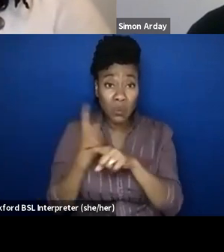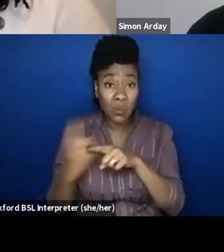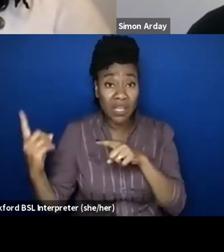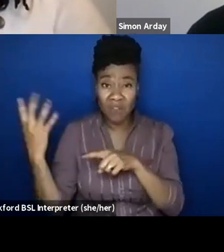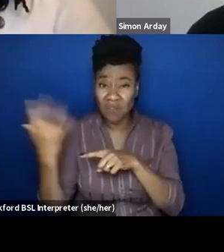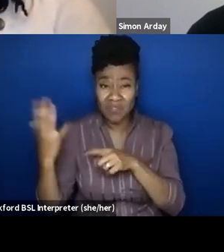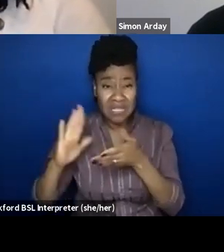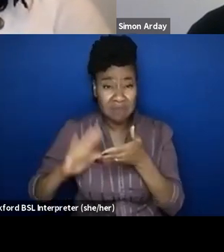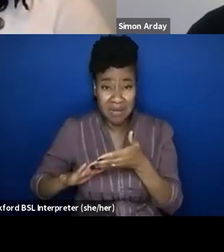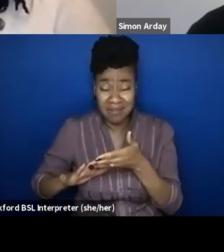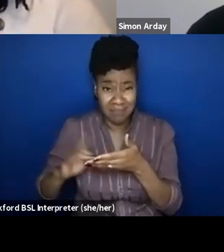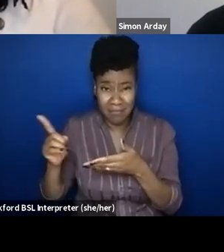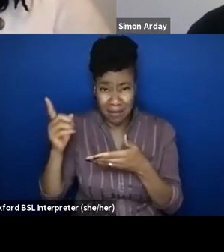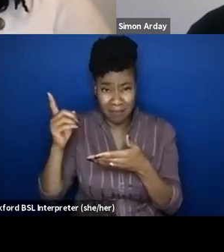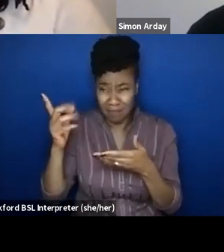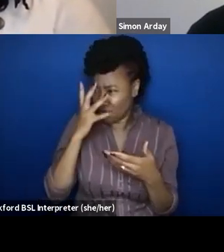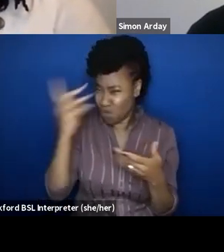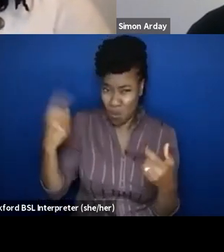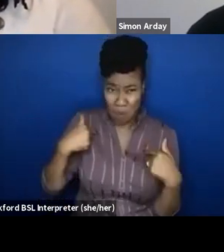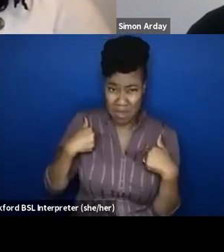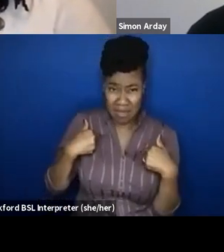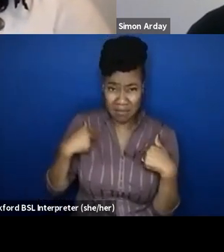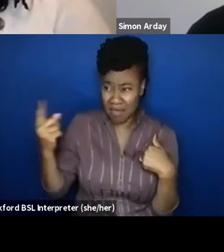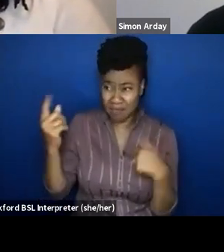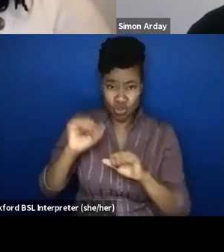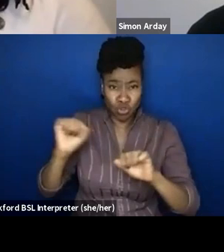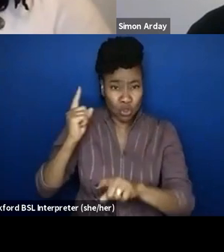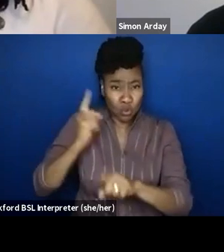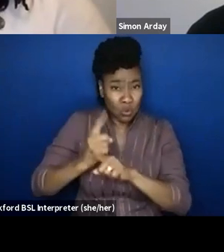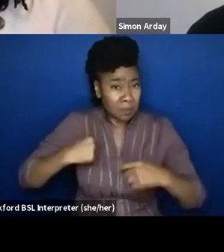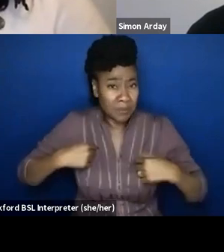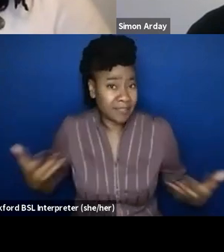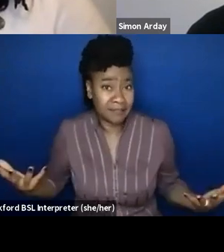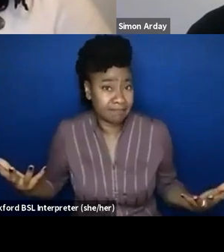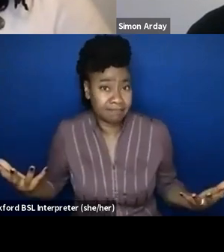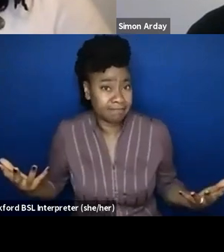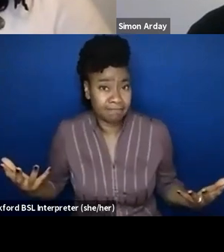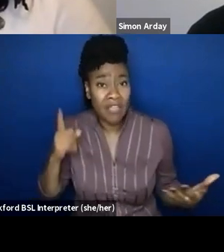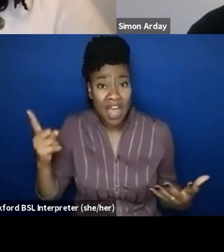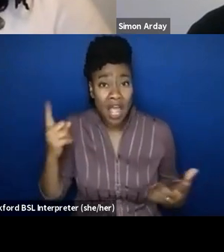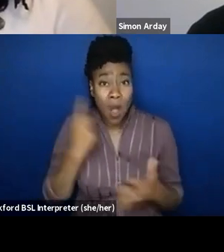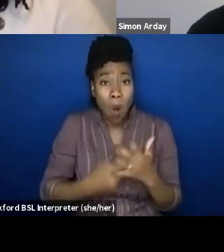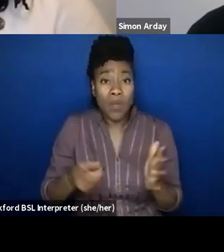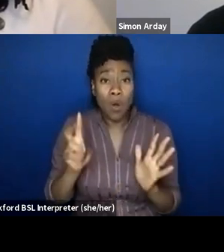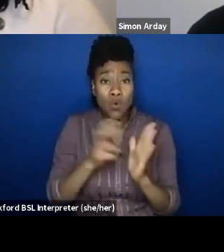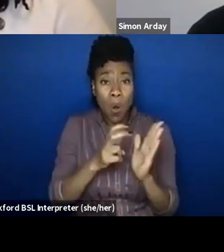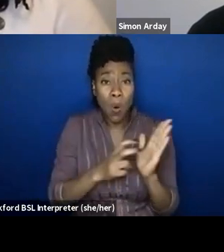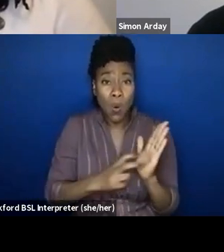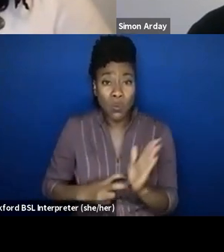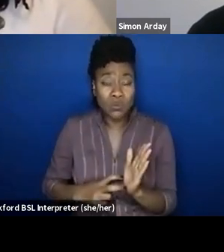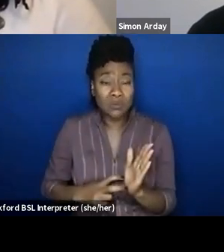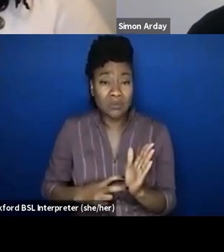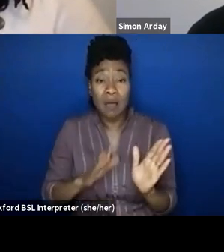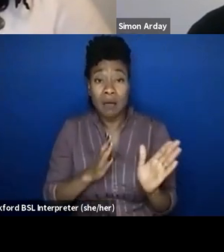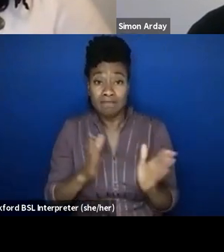know you. They haven't spoken to you. All they deal with is notes. And I feel like nurses